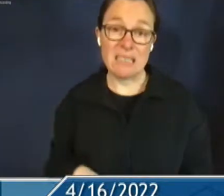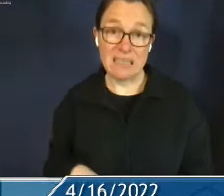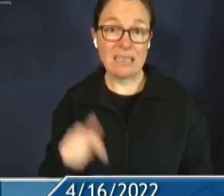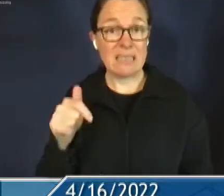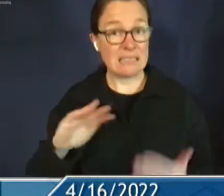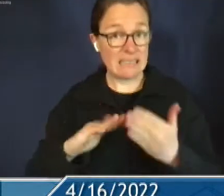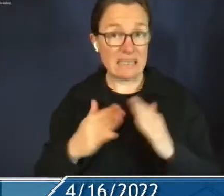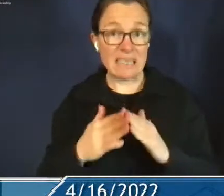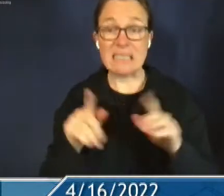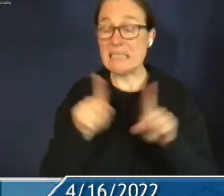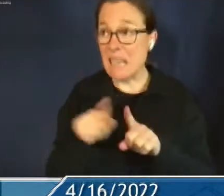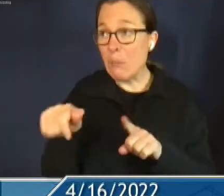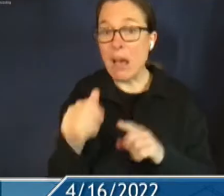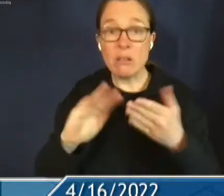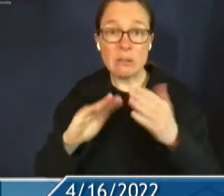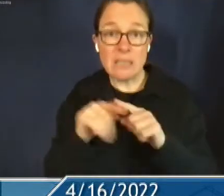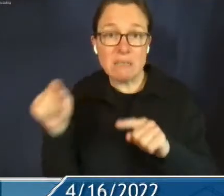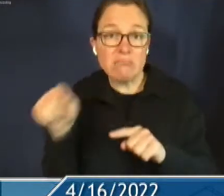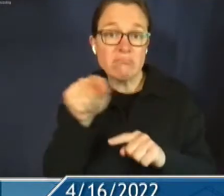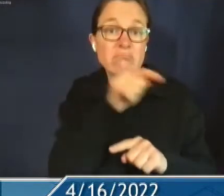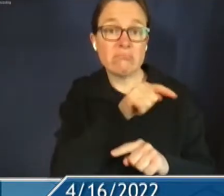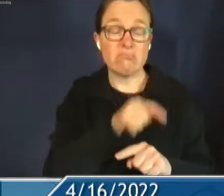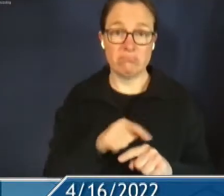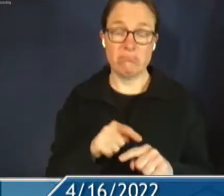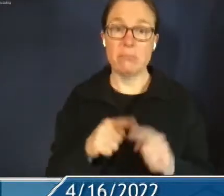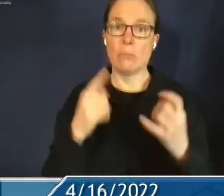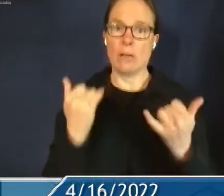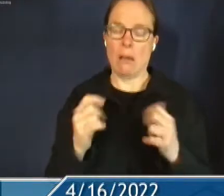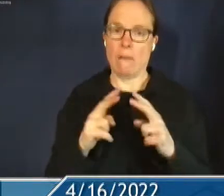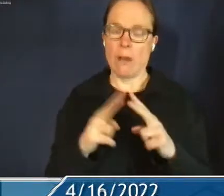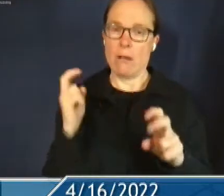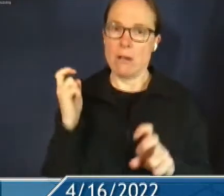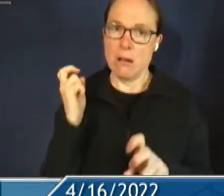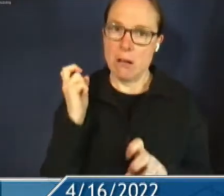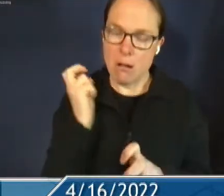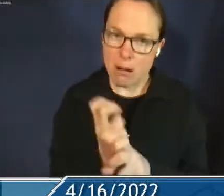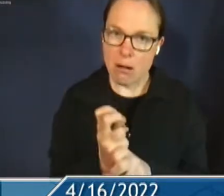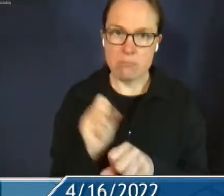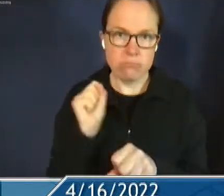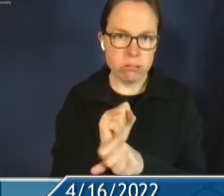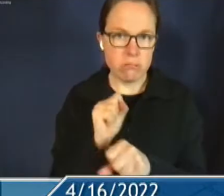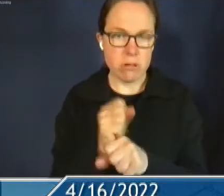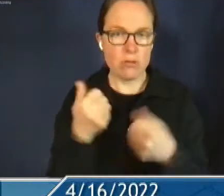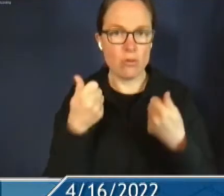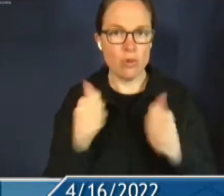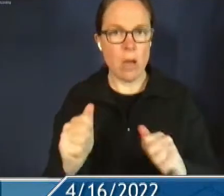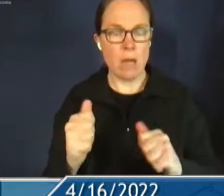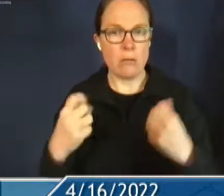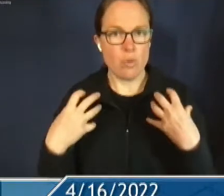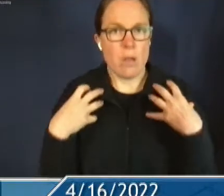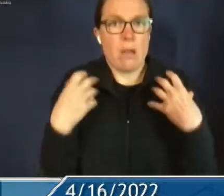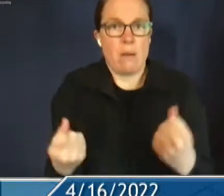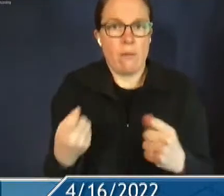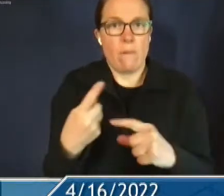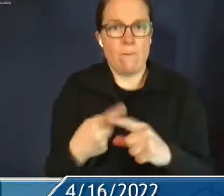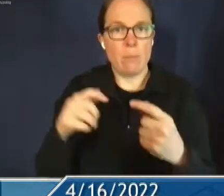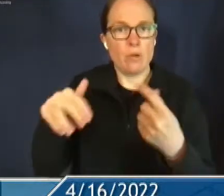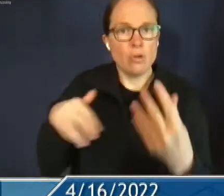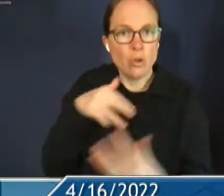all across the United States, we've been working really hard to recover from the social and the